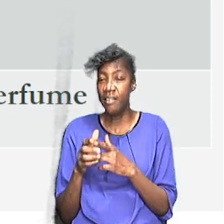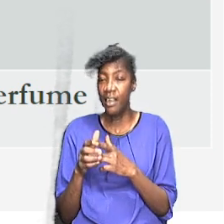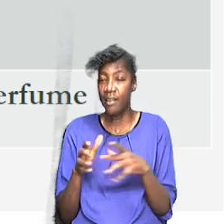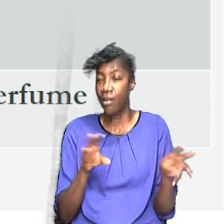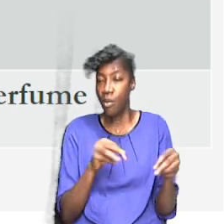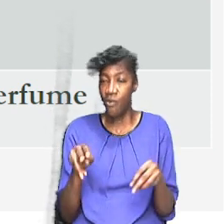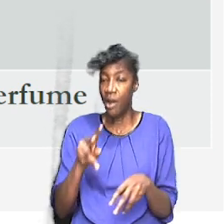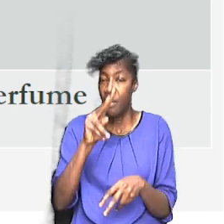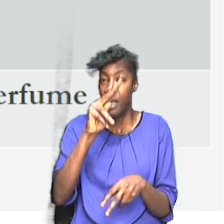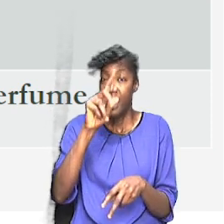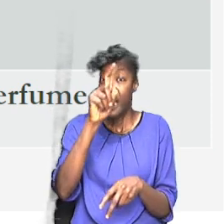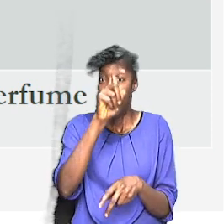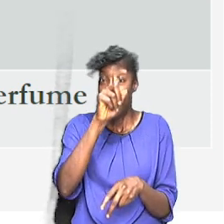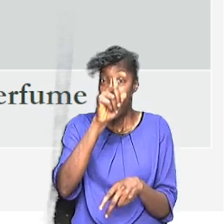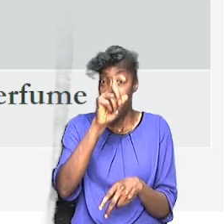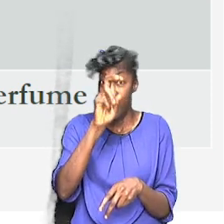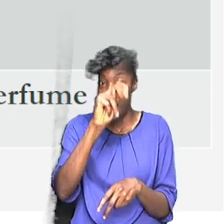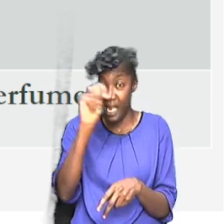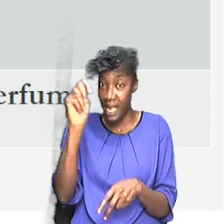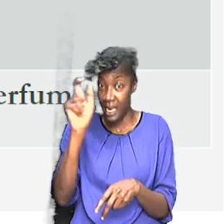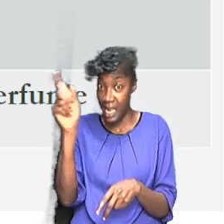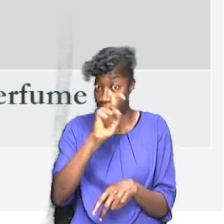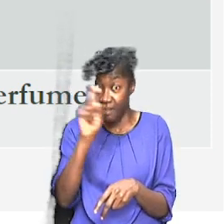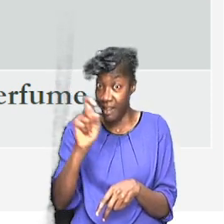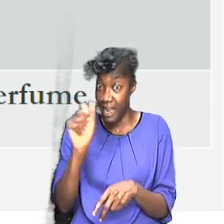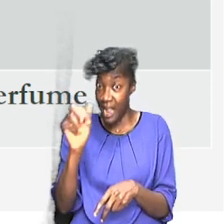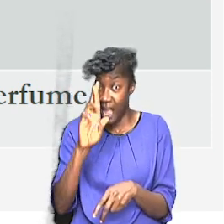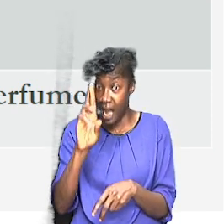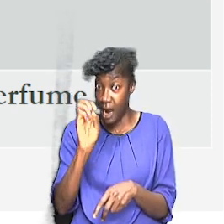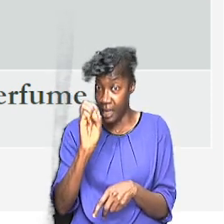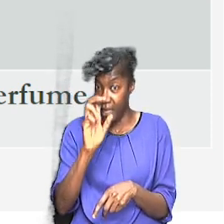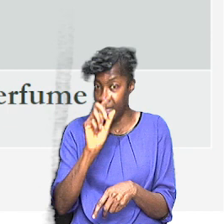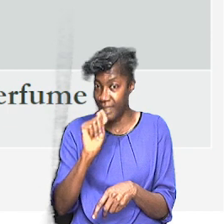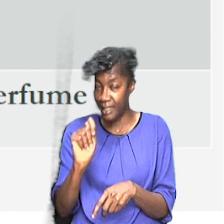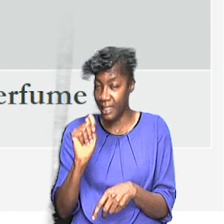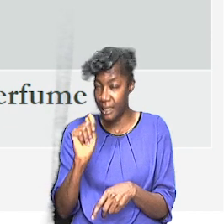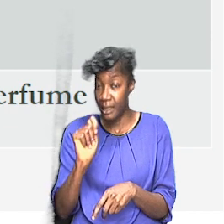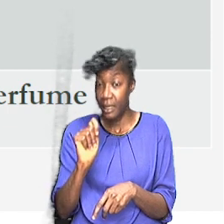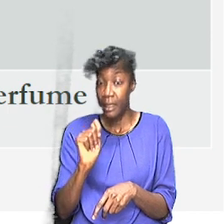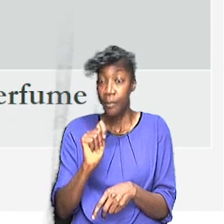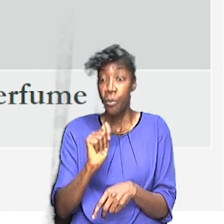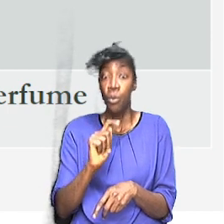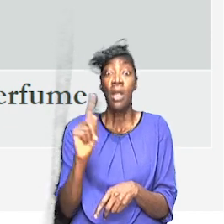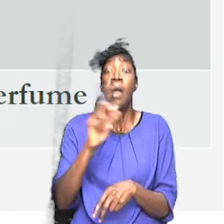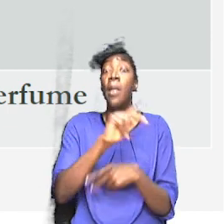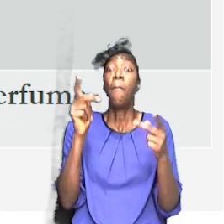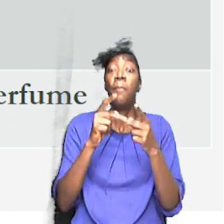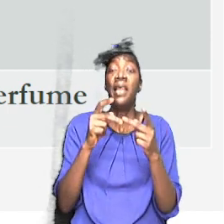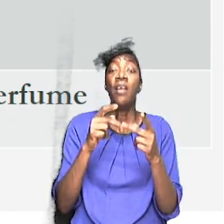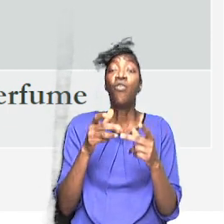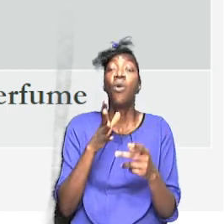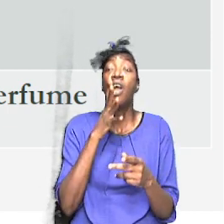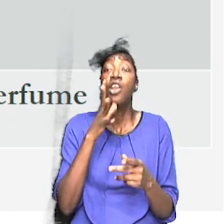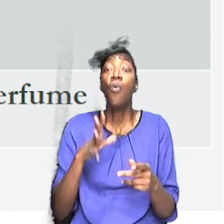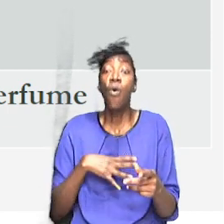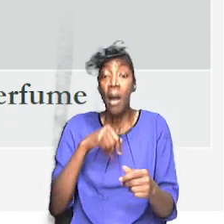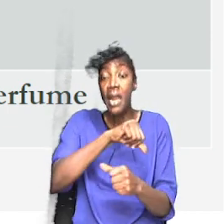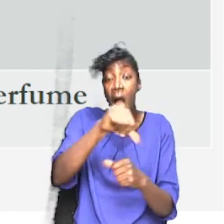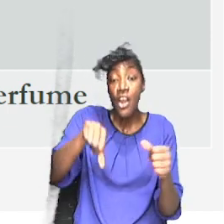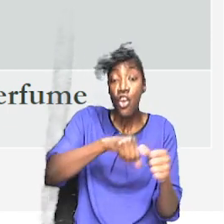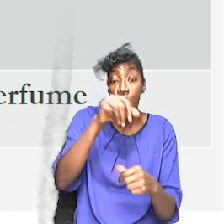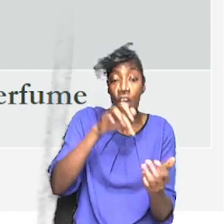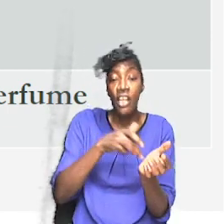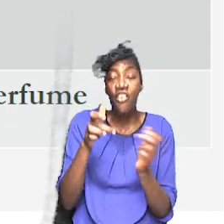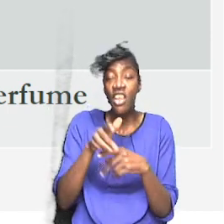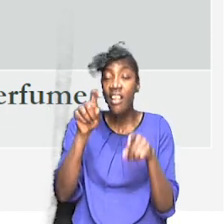and Nazareth is near to Galilee, which is to the north. Amen. So the incident where this woman anointed Jesus' feet in Luke chapter 7